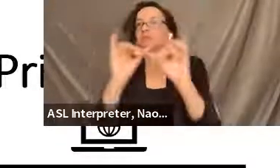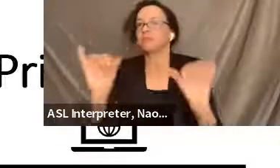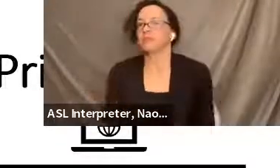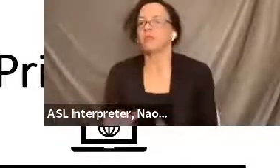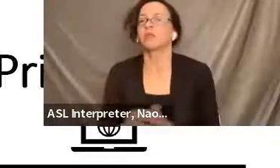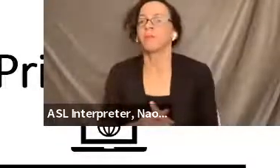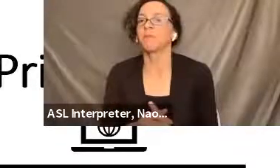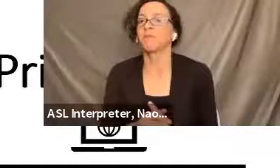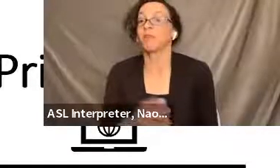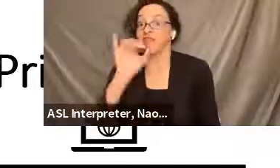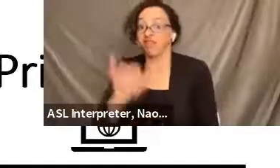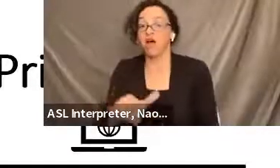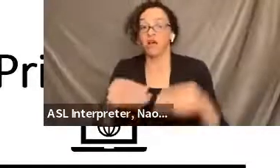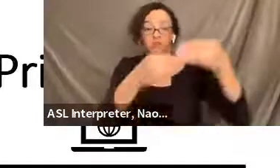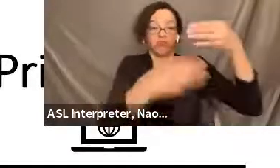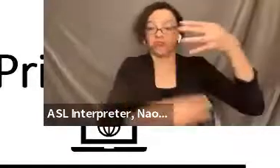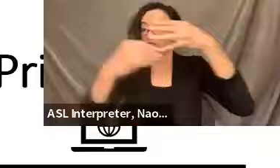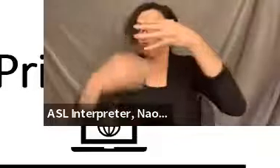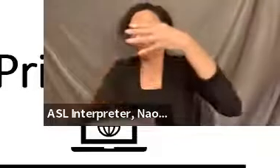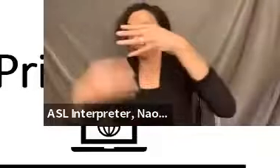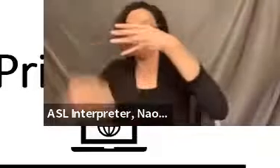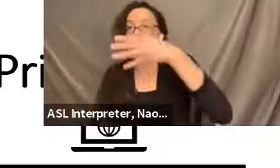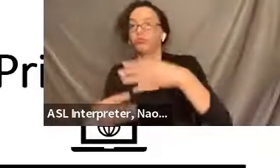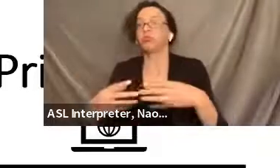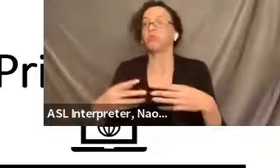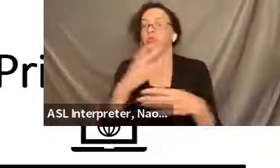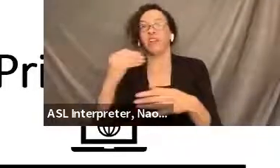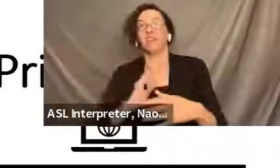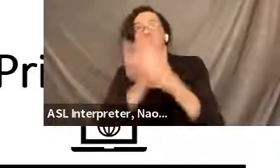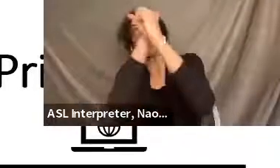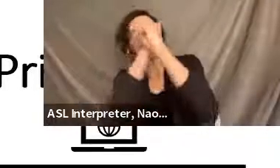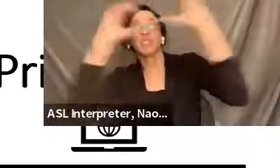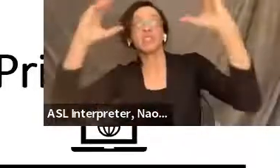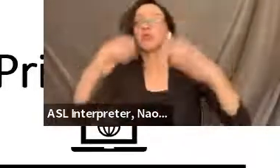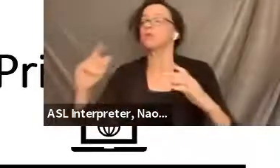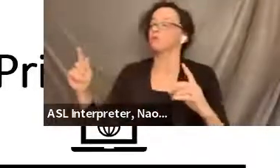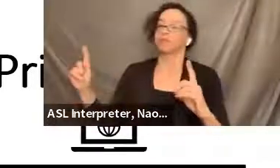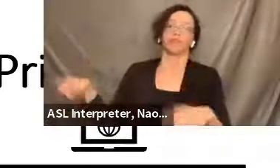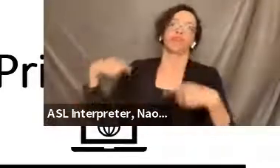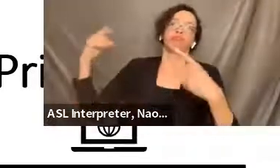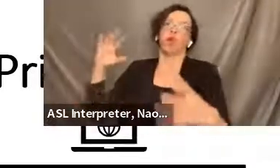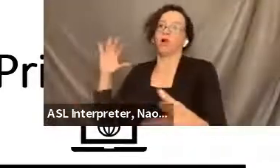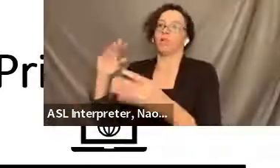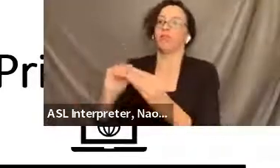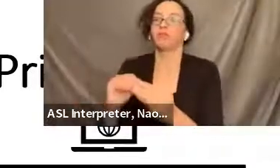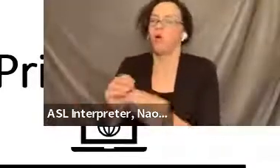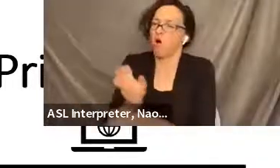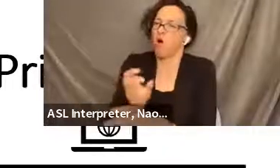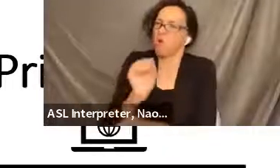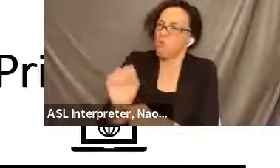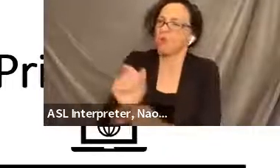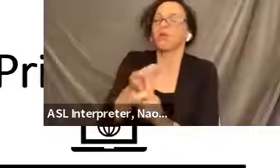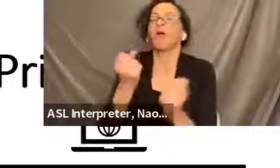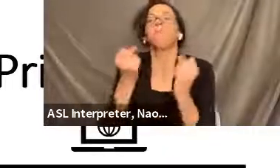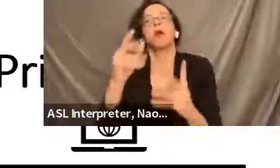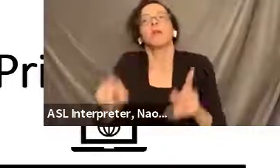a lot of great people. And I just want to do a shout out to all those, and some of them may be on the call, who have helped with this, because we couldn't have done it